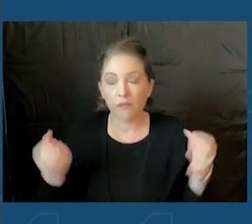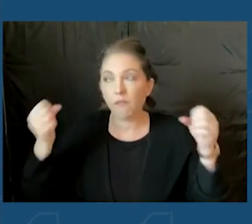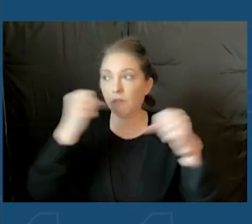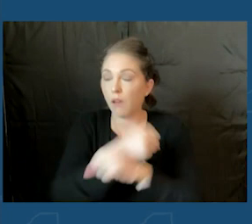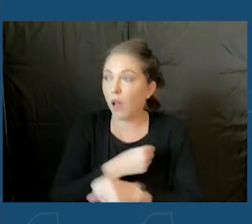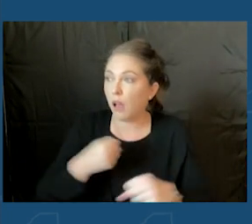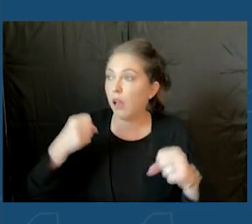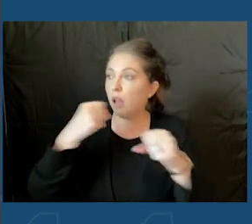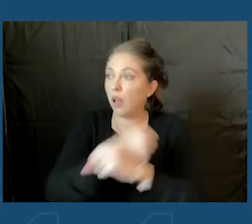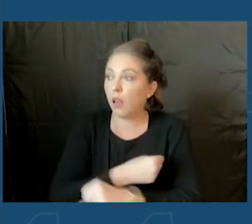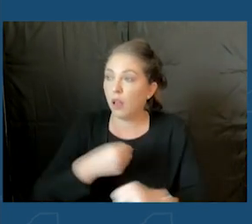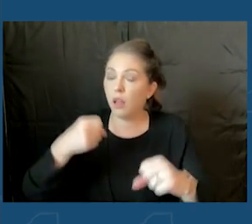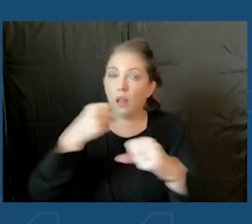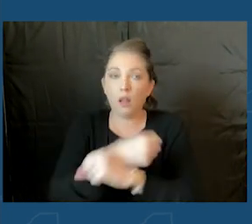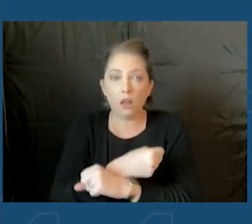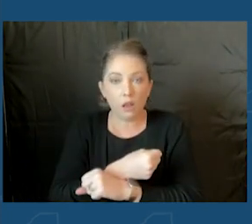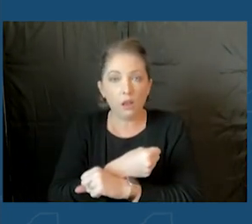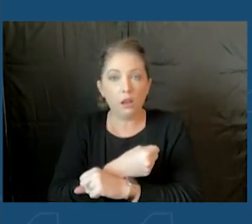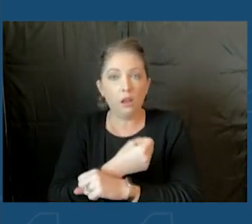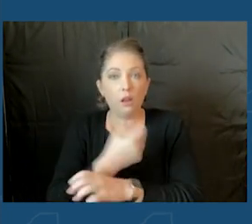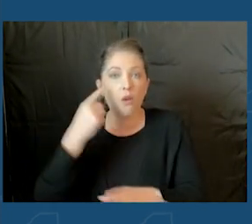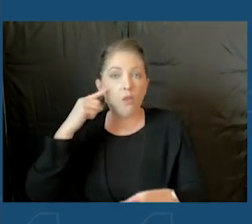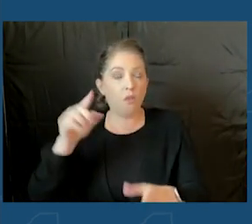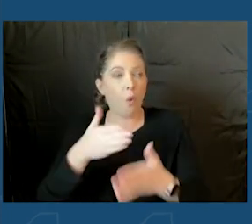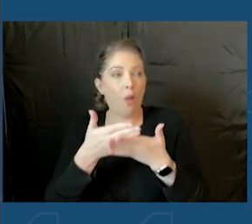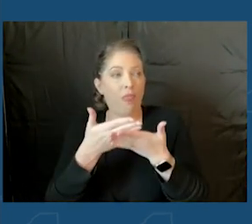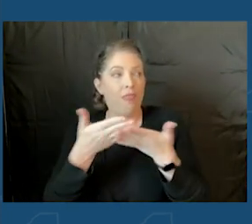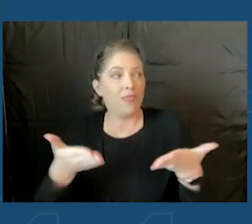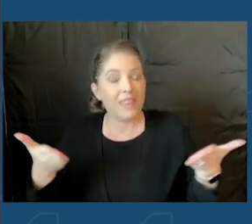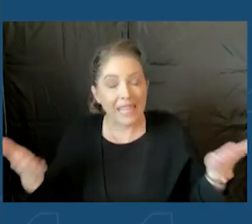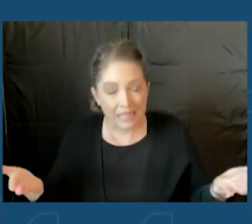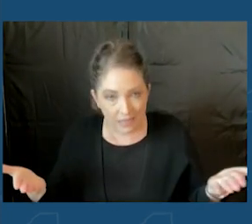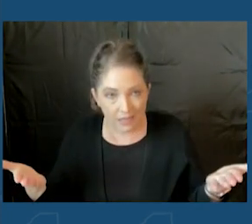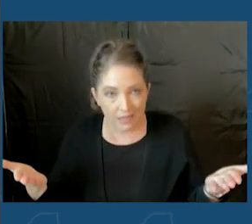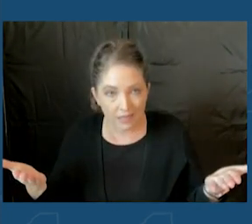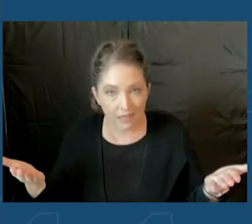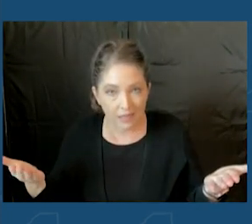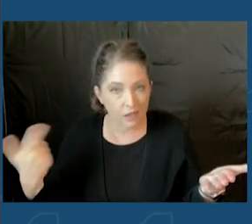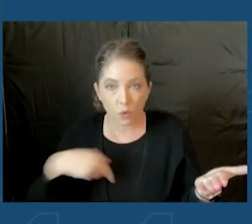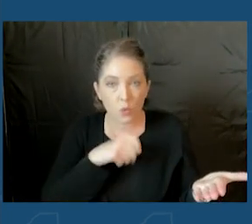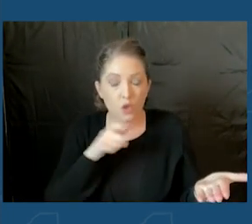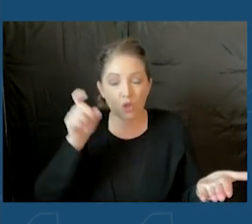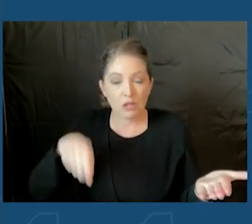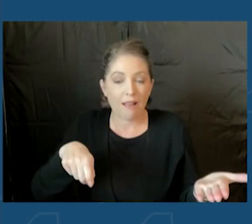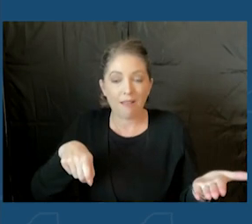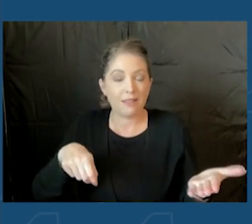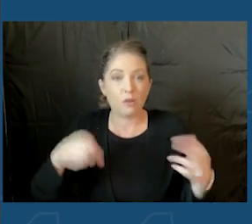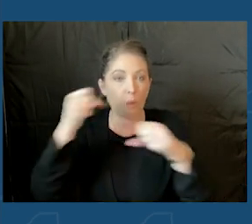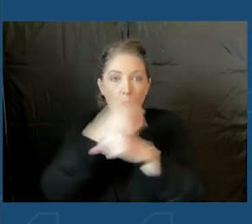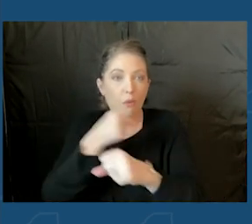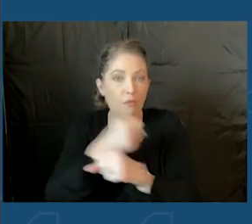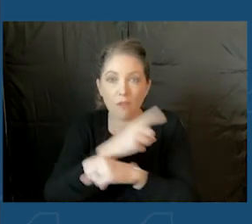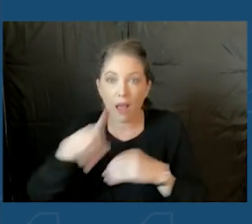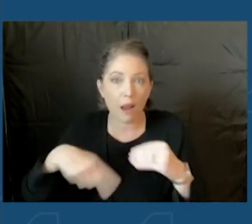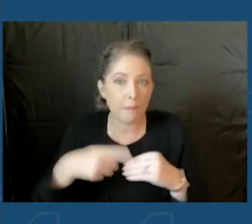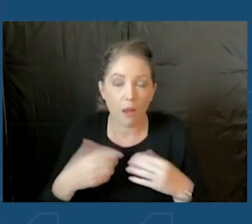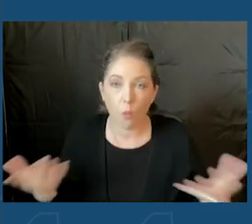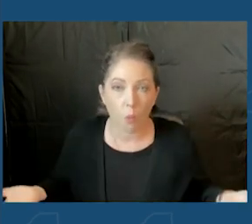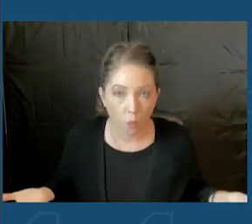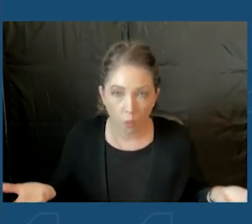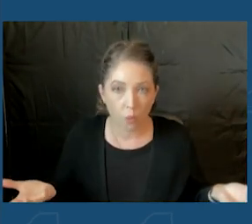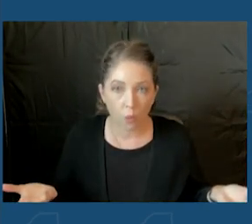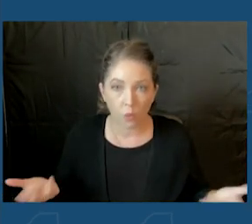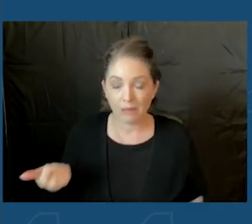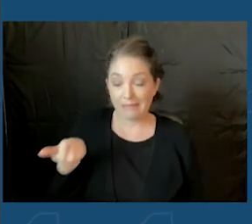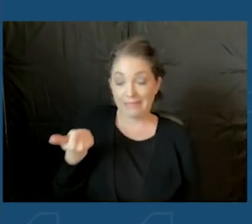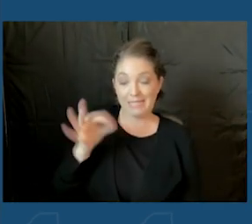fighting for things that we should not have to fight about. In